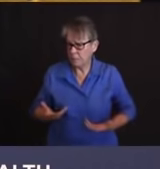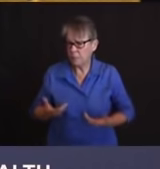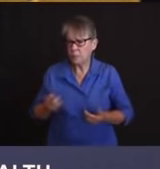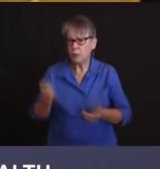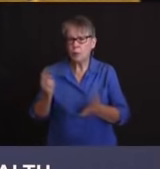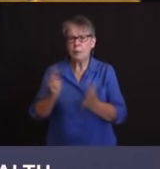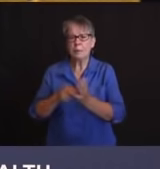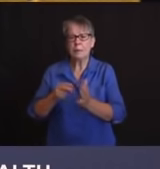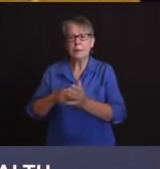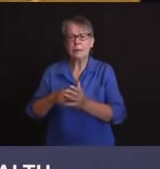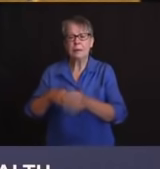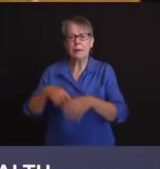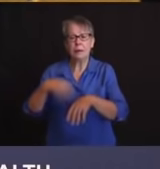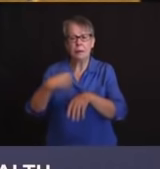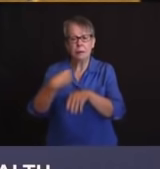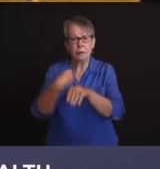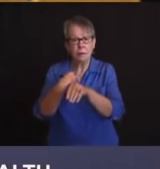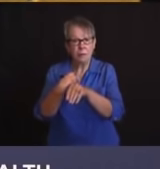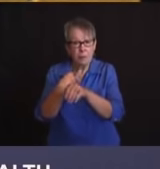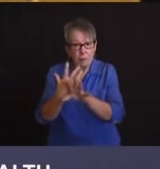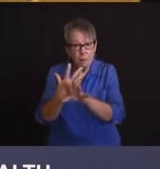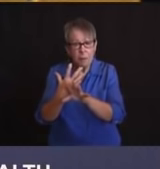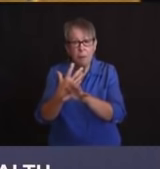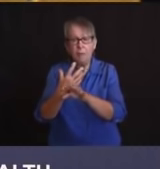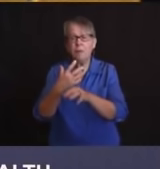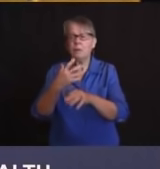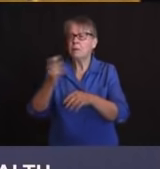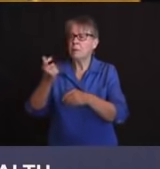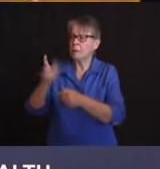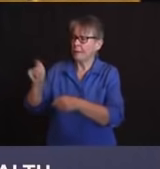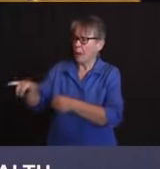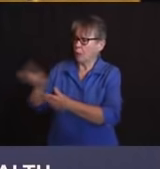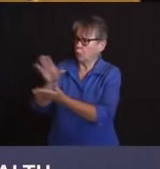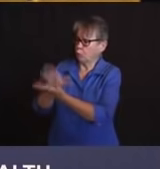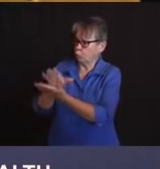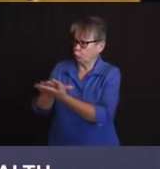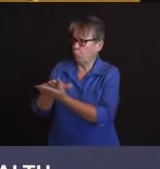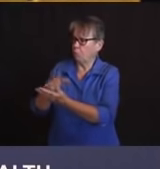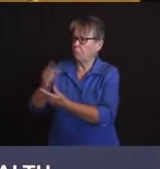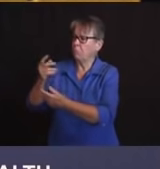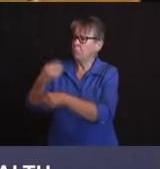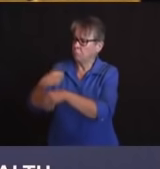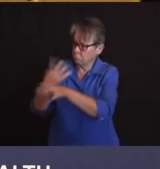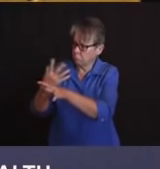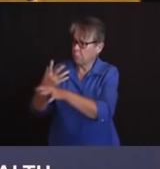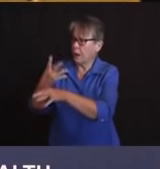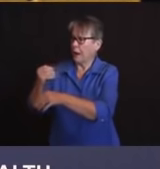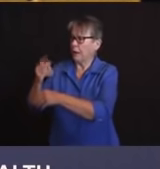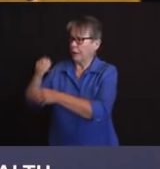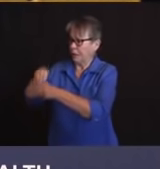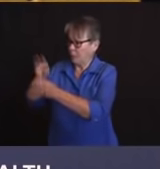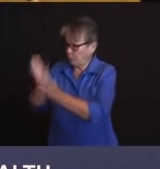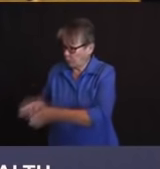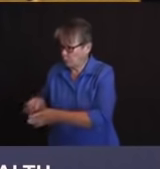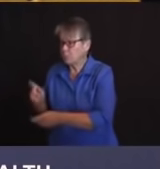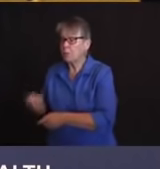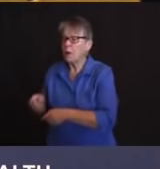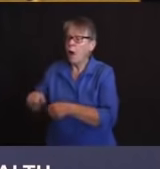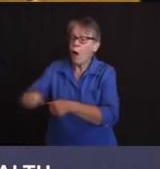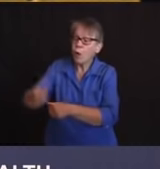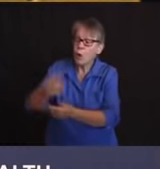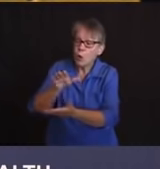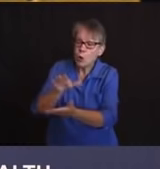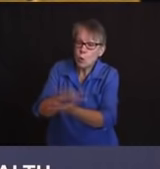the elementary school is remote. It's meaning that there's more than one under the roof of that one district. Okay, I understand. Kevin, how did I do? Is that all right? Okay. Is that all